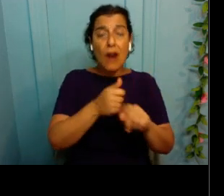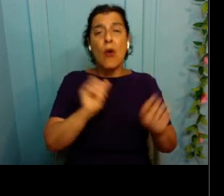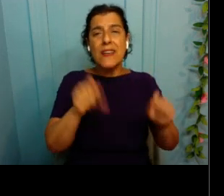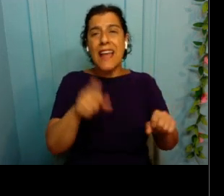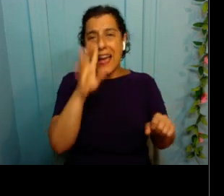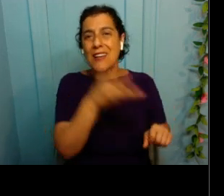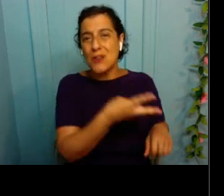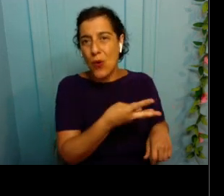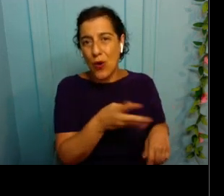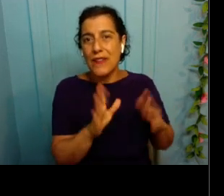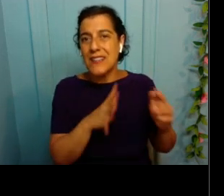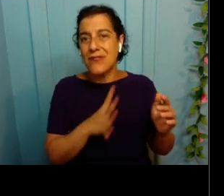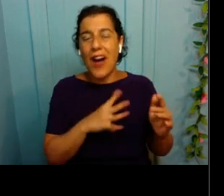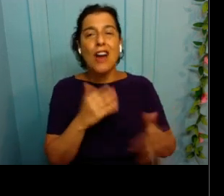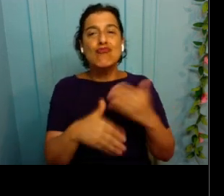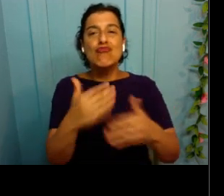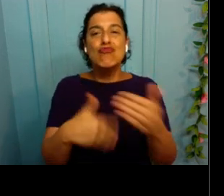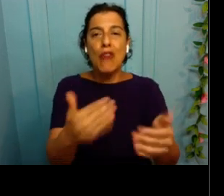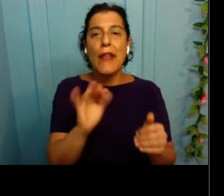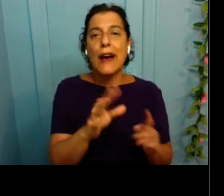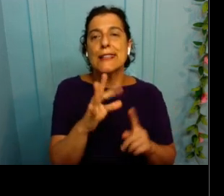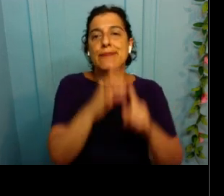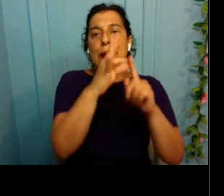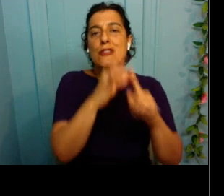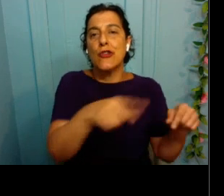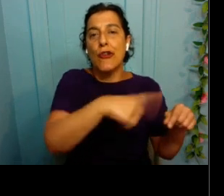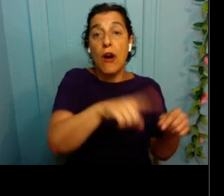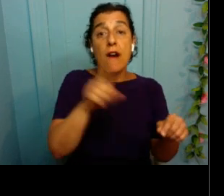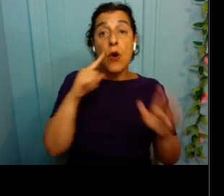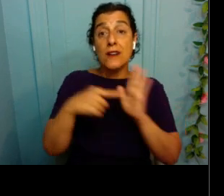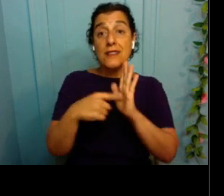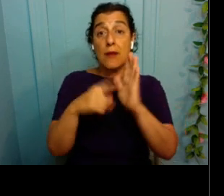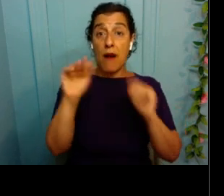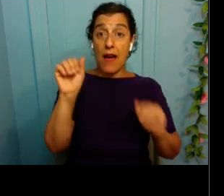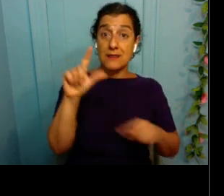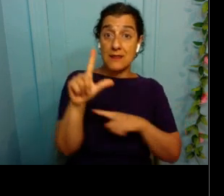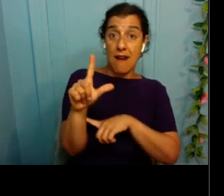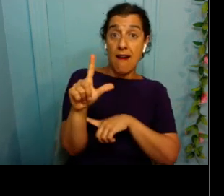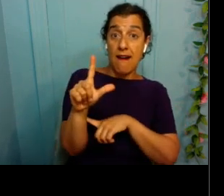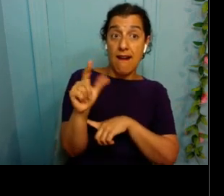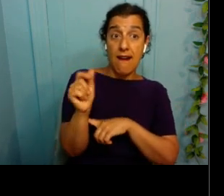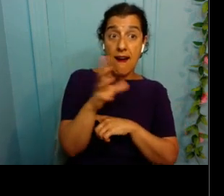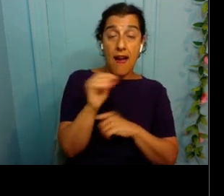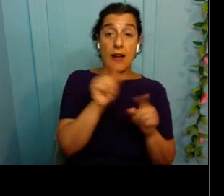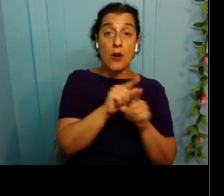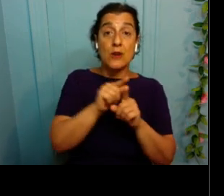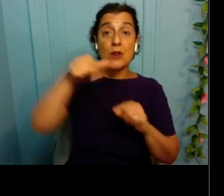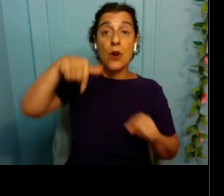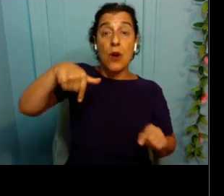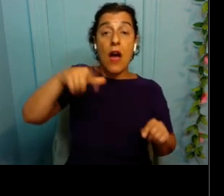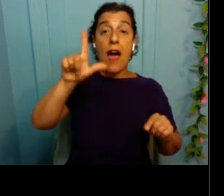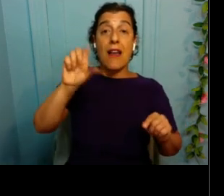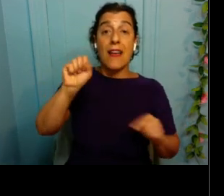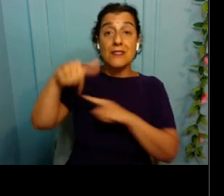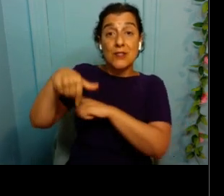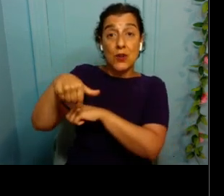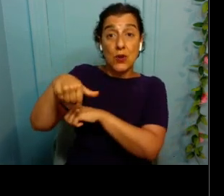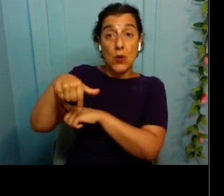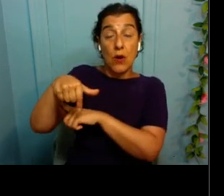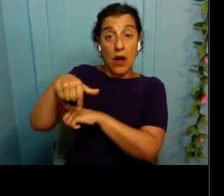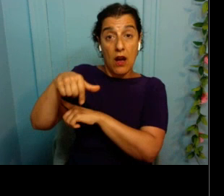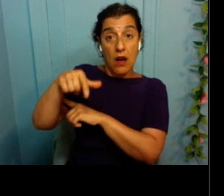mirrors society at large. For example, we see that American Sign Language and Quebecois Sign Language are not recognized as